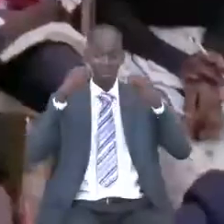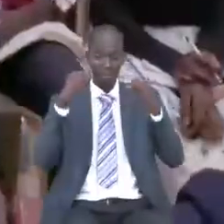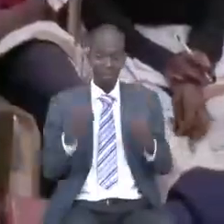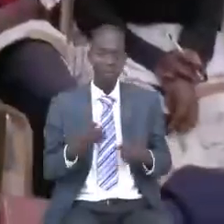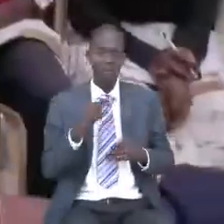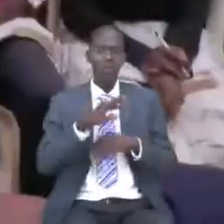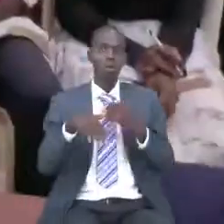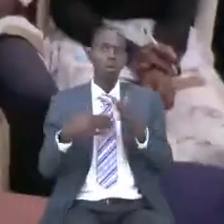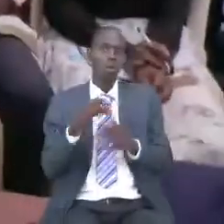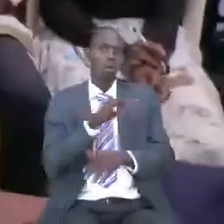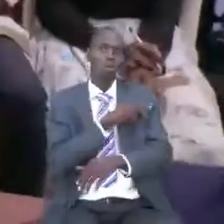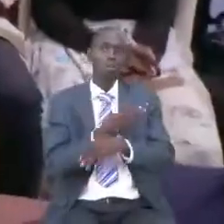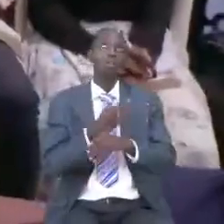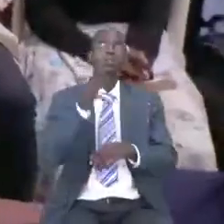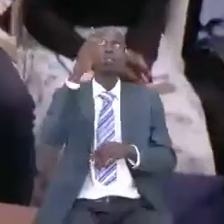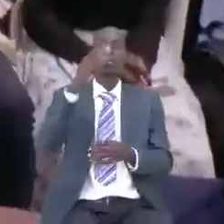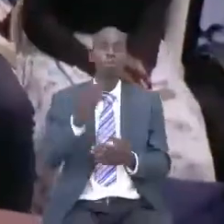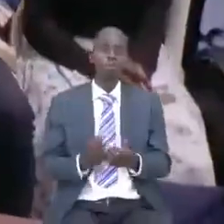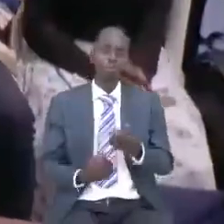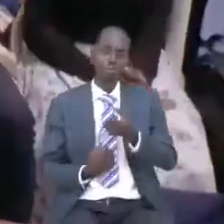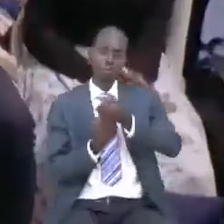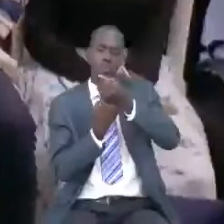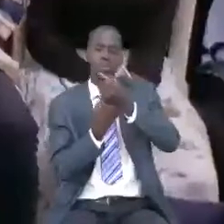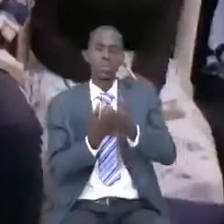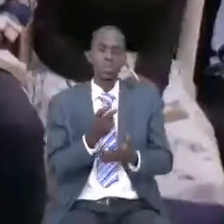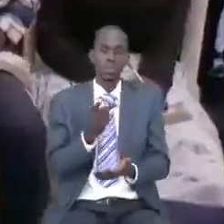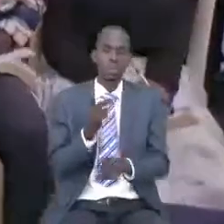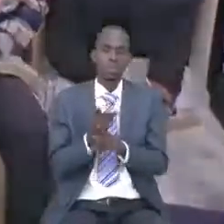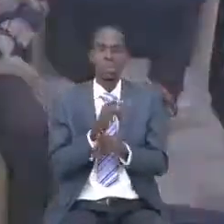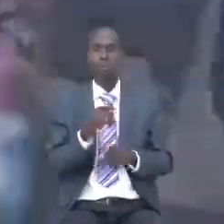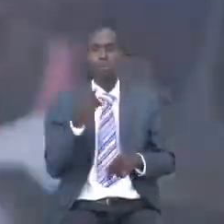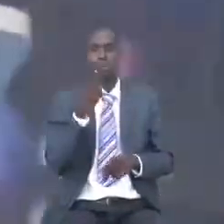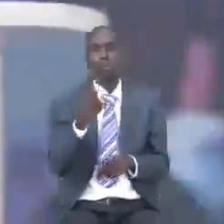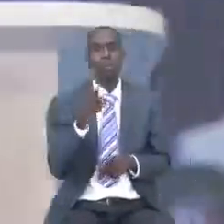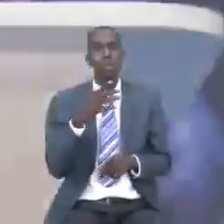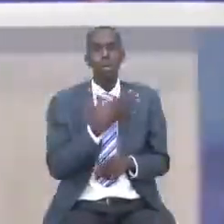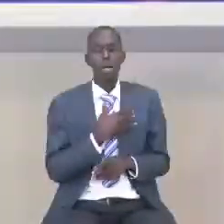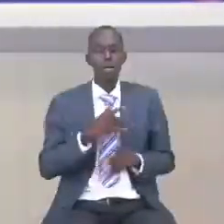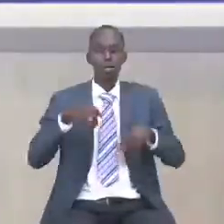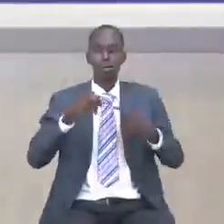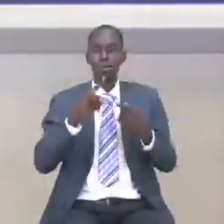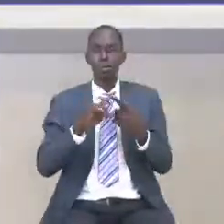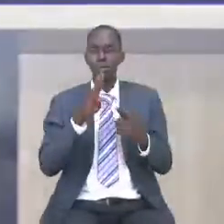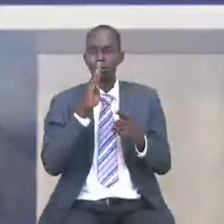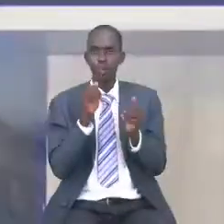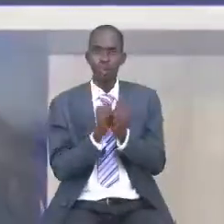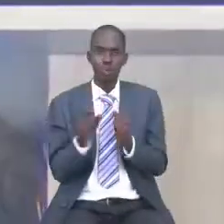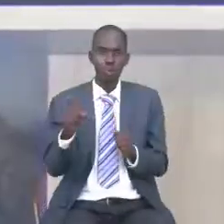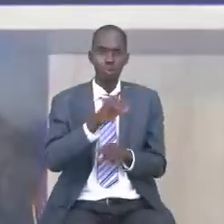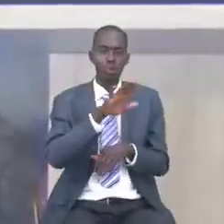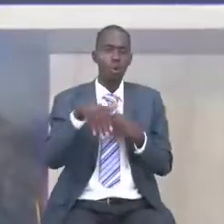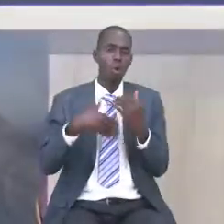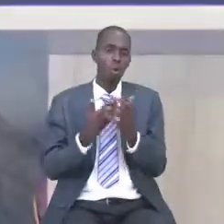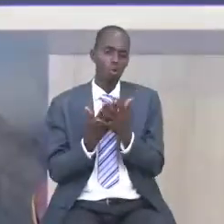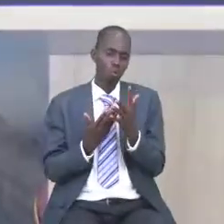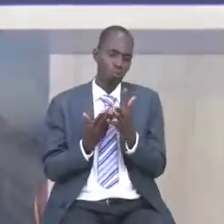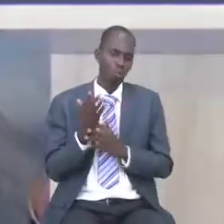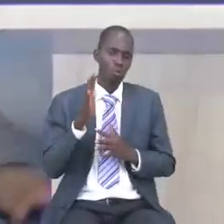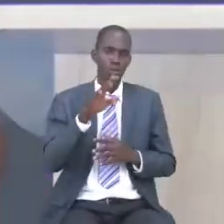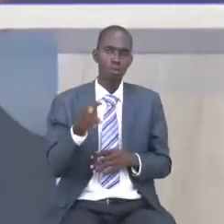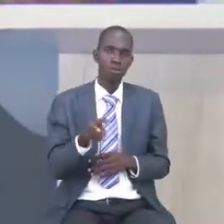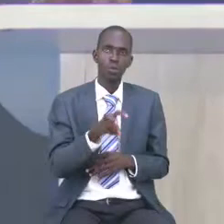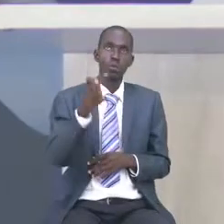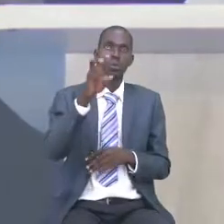Almighty supporting you, sustaining you, and going to be with you all through your journey here